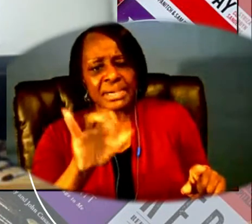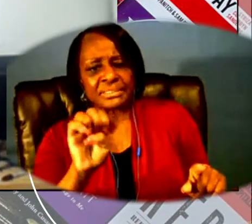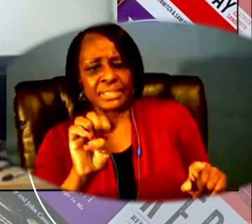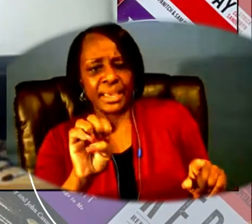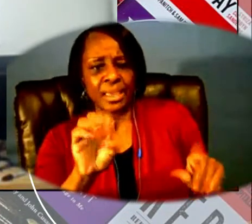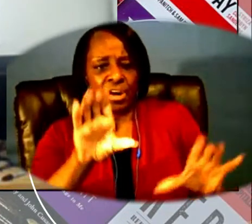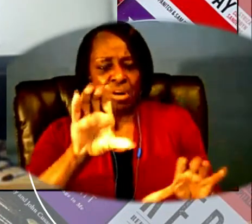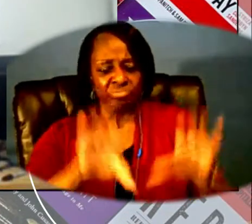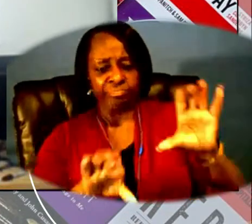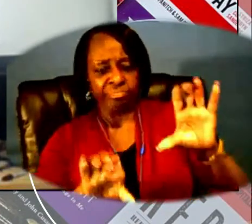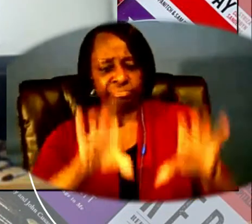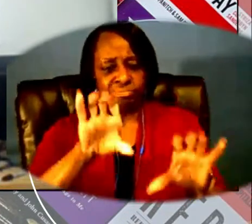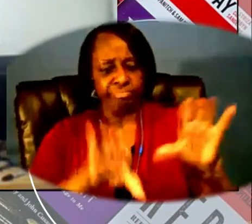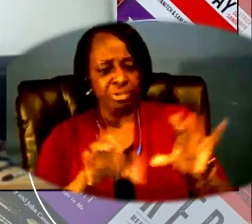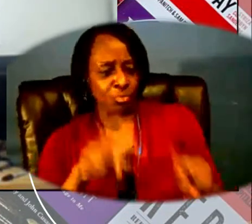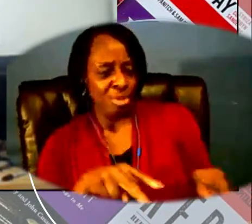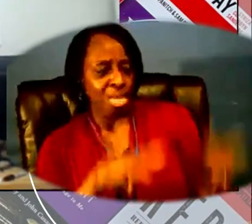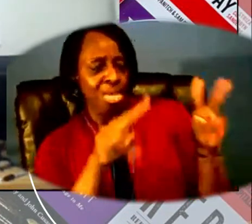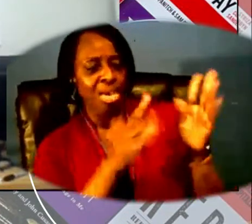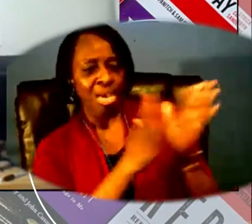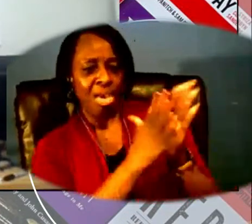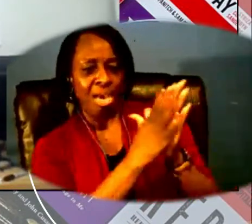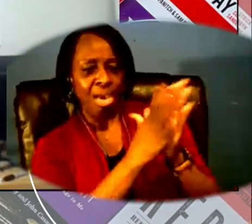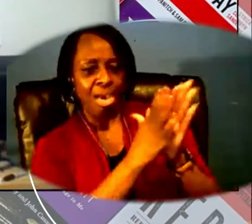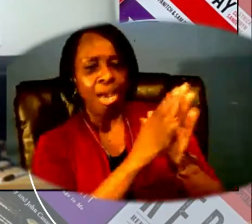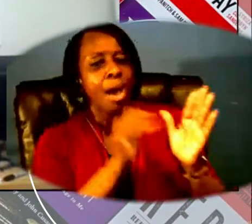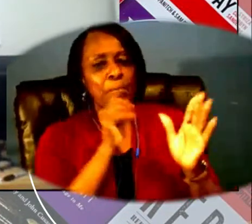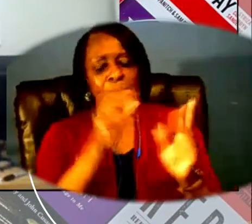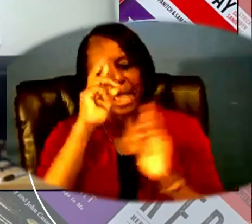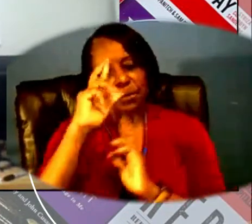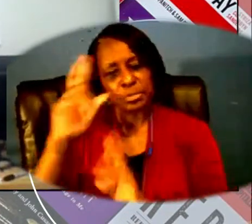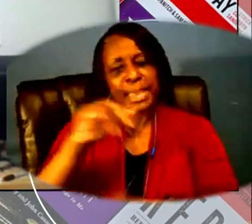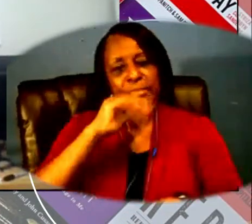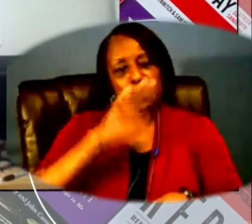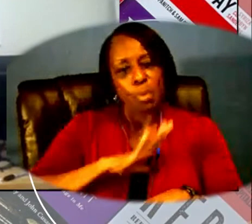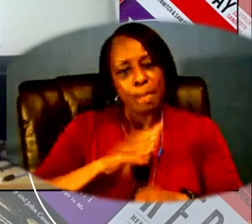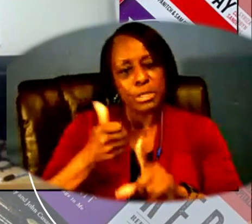would give credence to a woman who